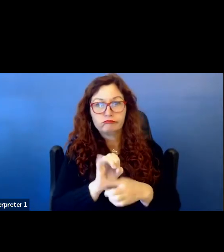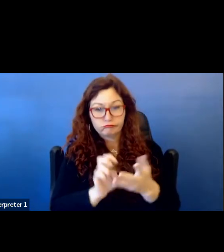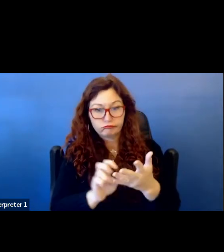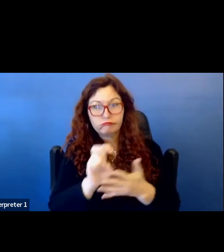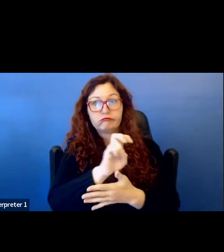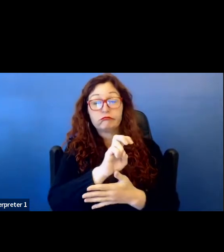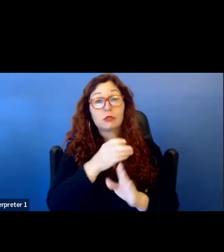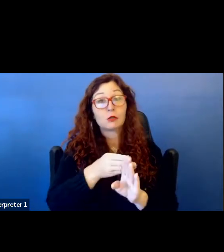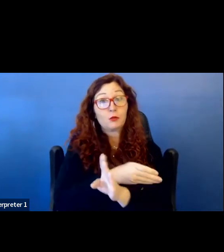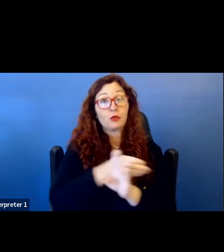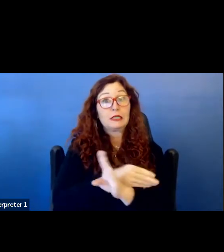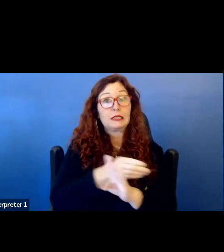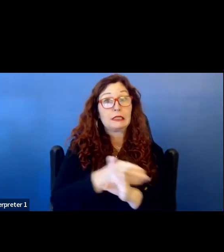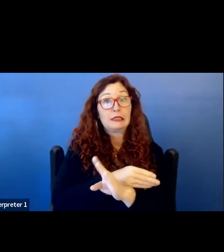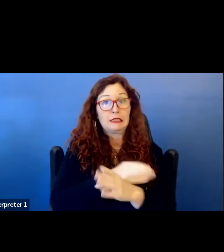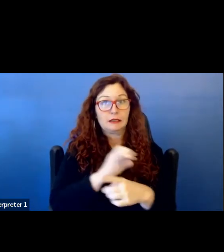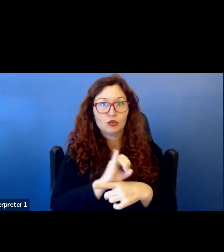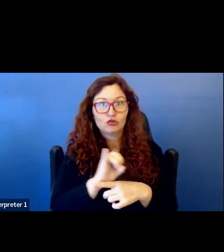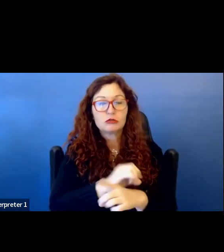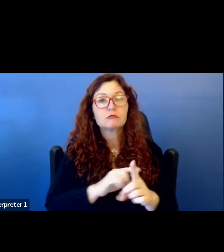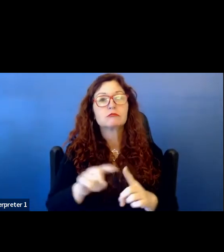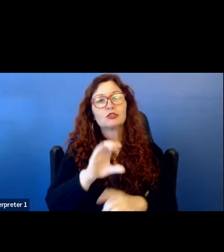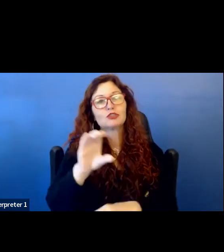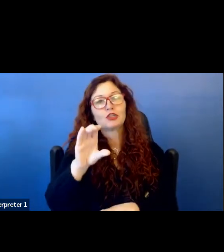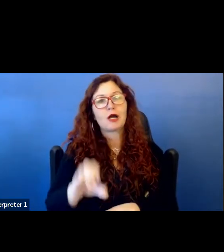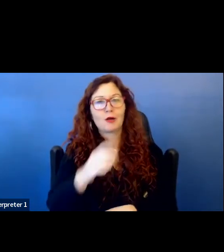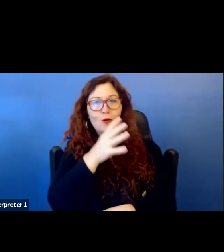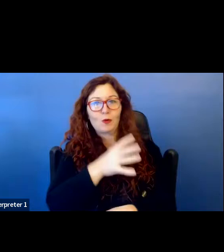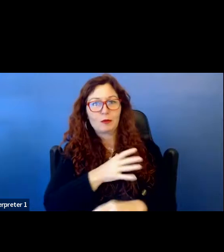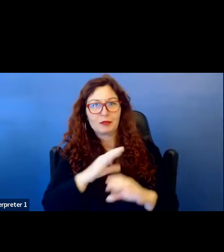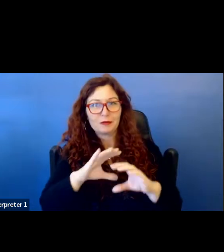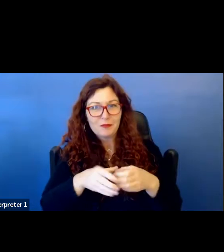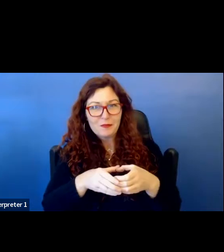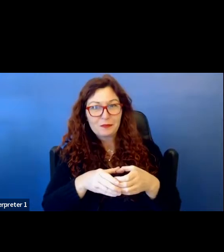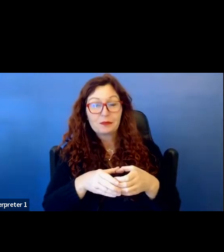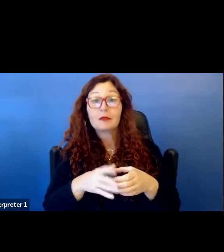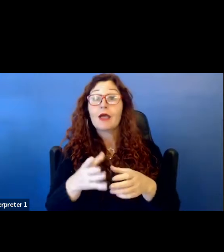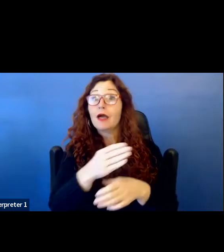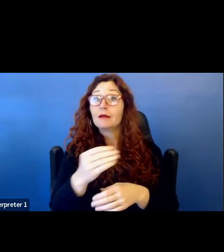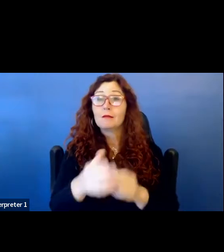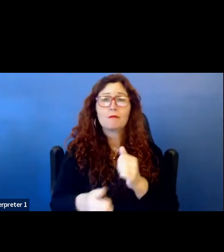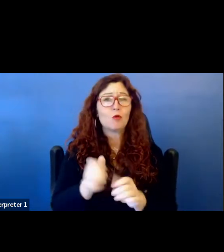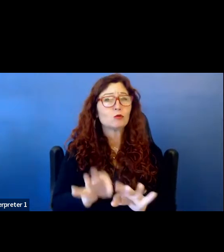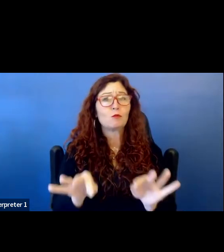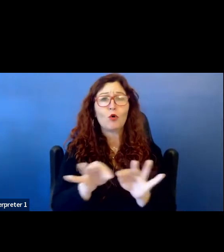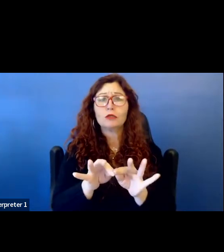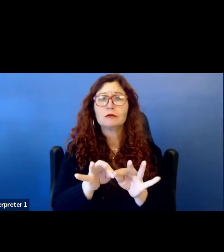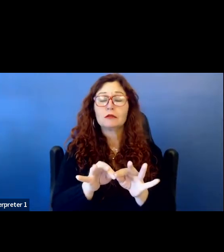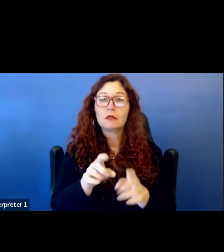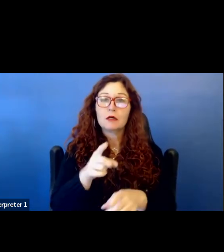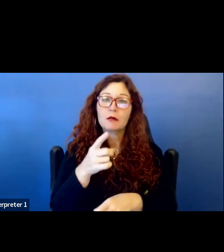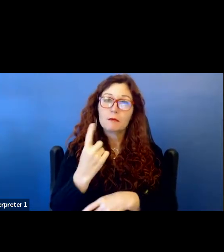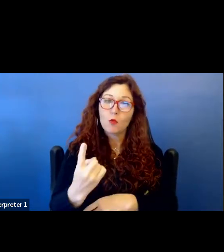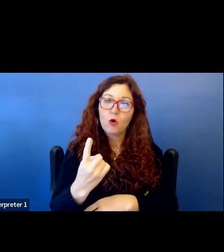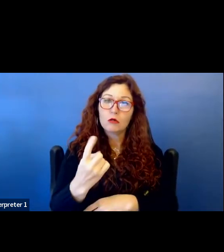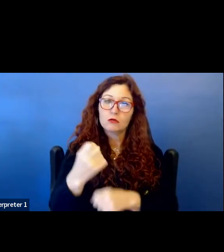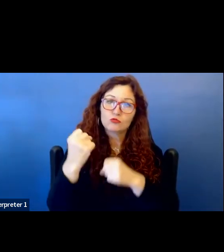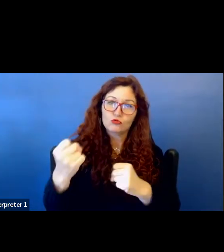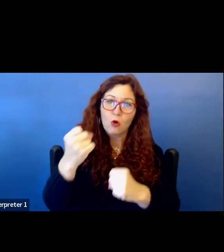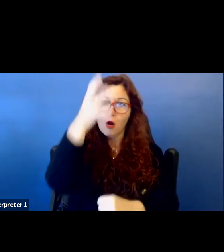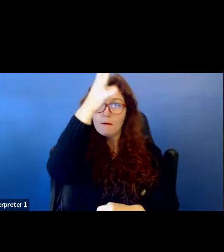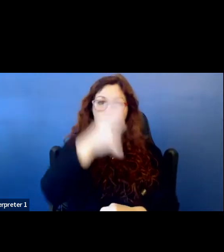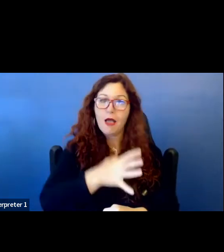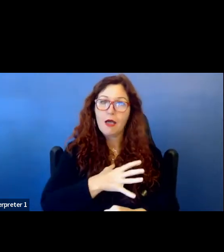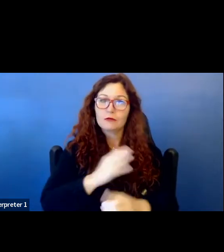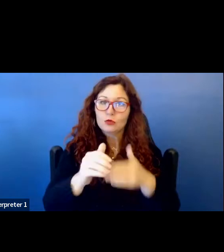chicago women to trade and in my own union be that one guy is leading the way and if i can help you guys have solutions